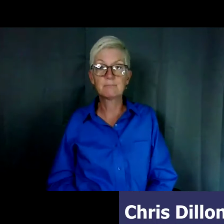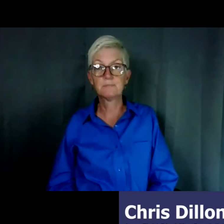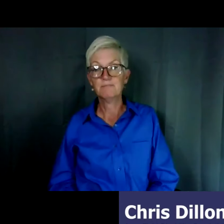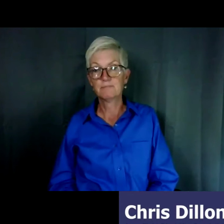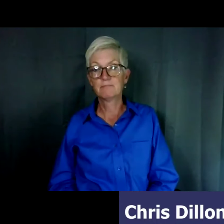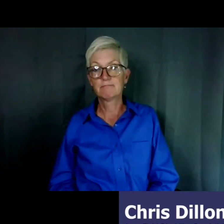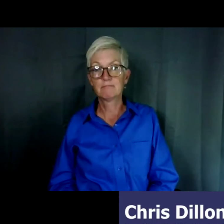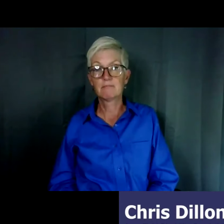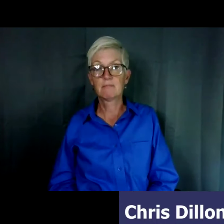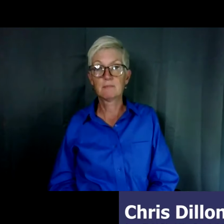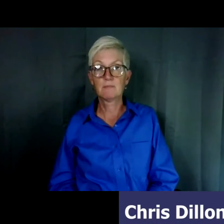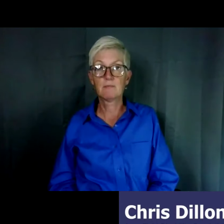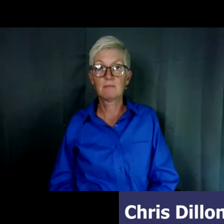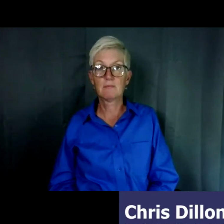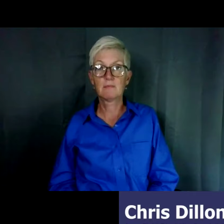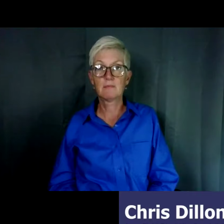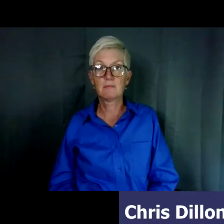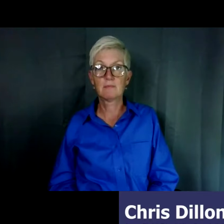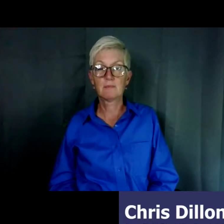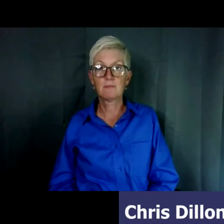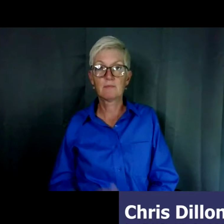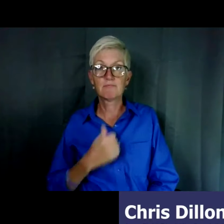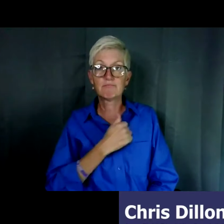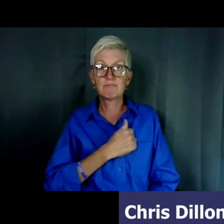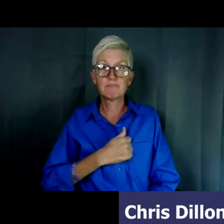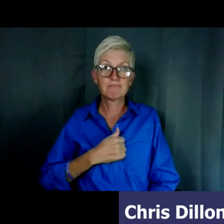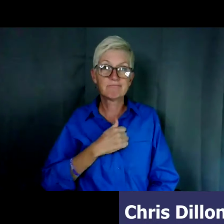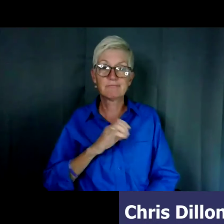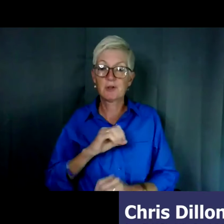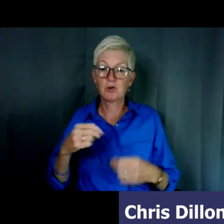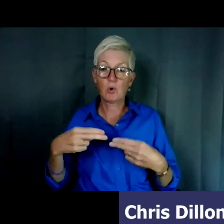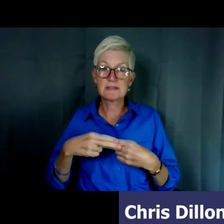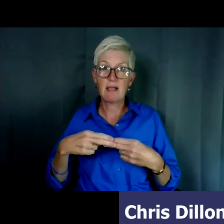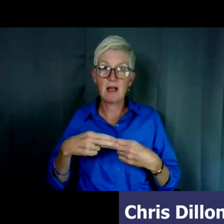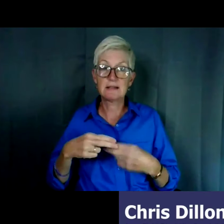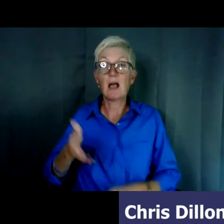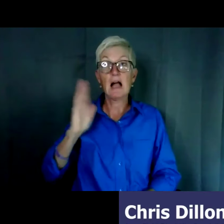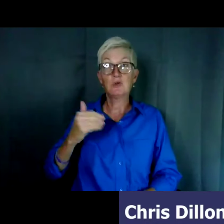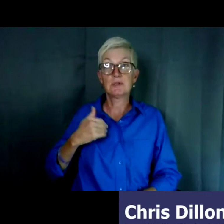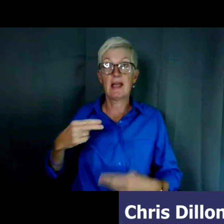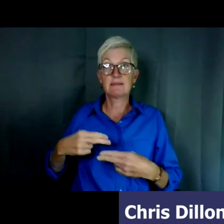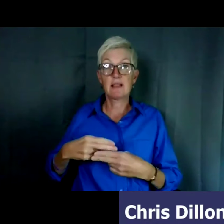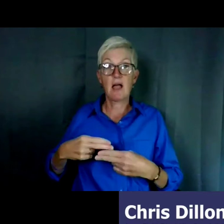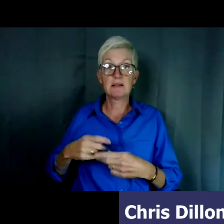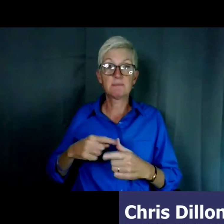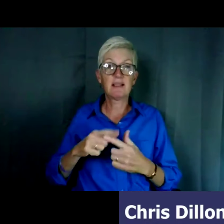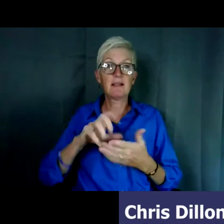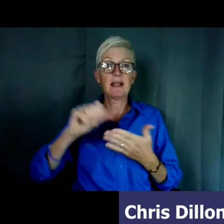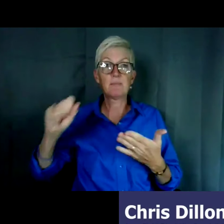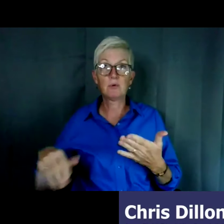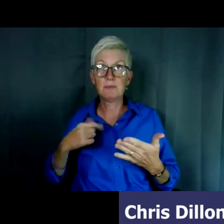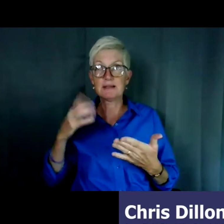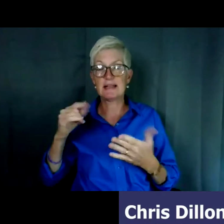I apologize for not having any slides. We did have some slides, but they just got pulled because now they have to be